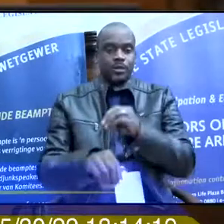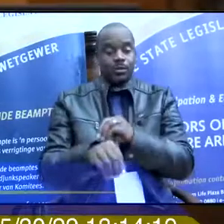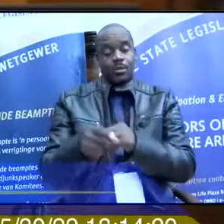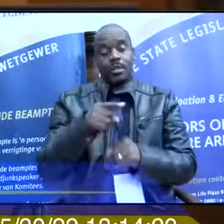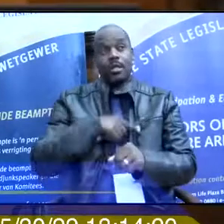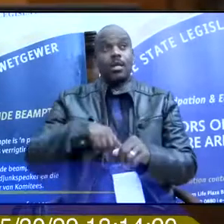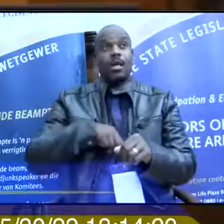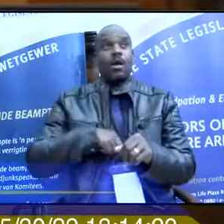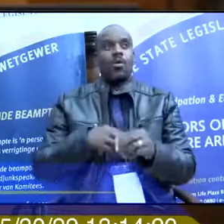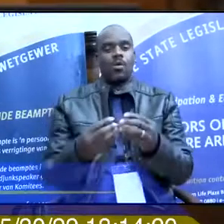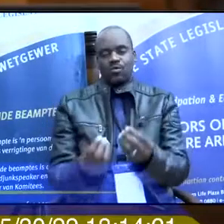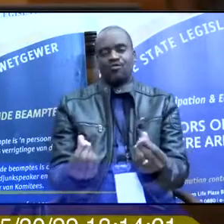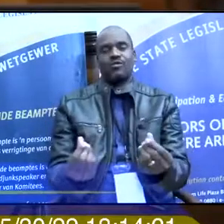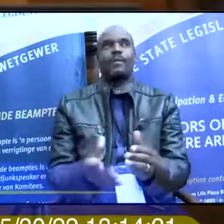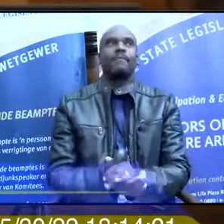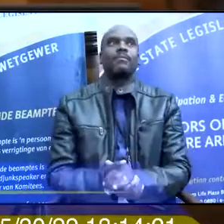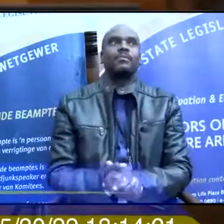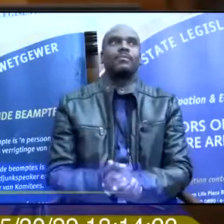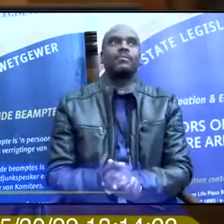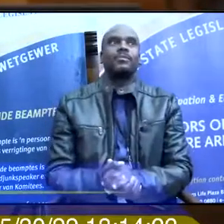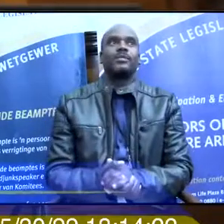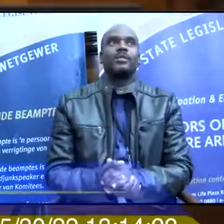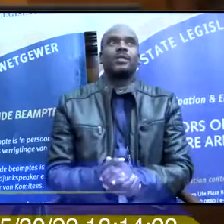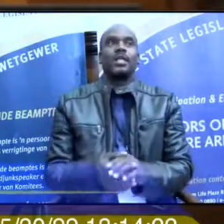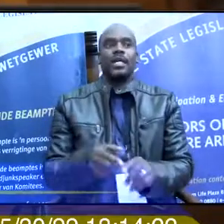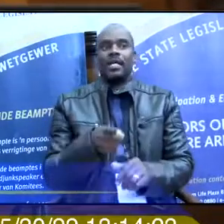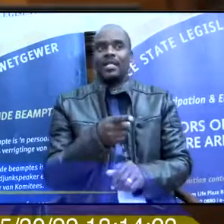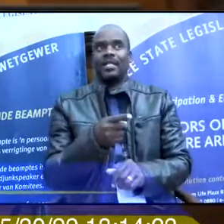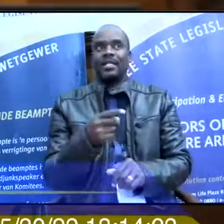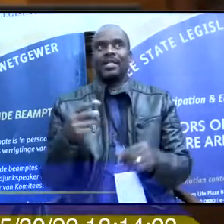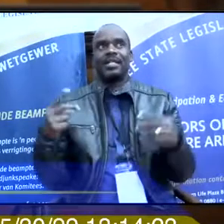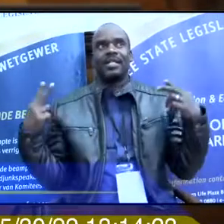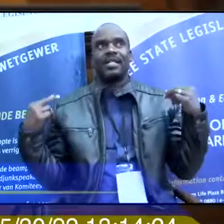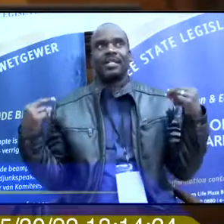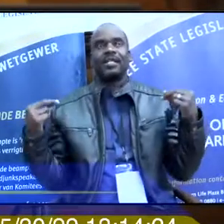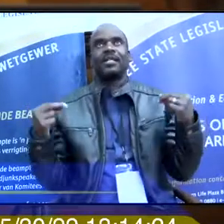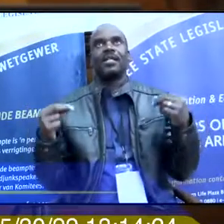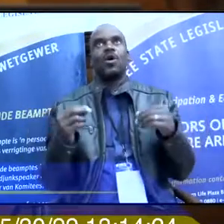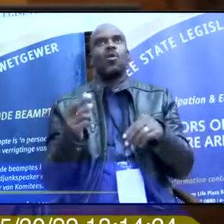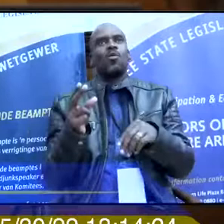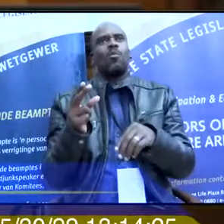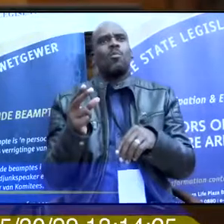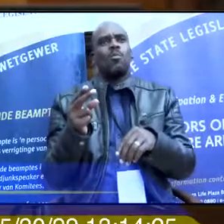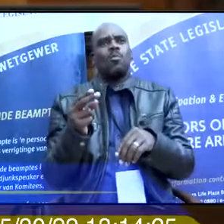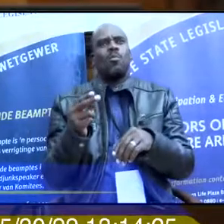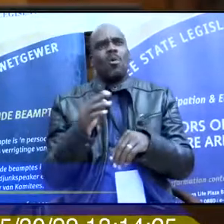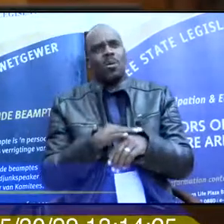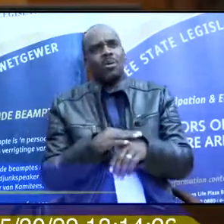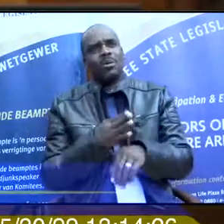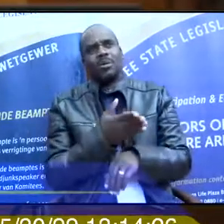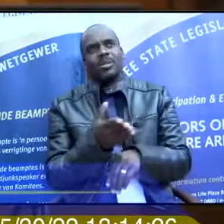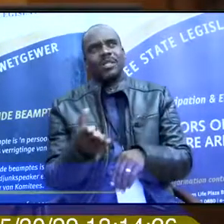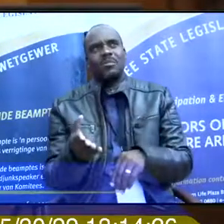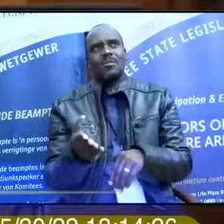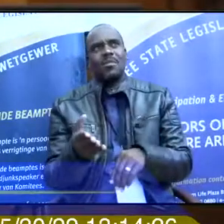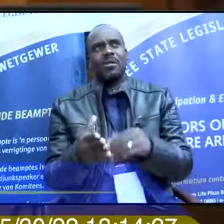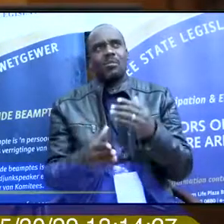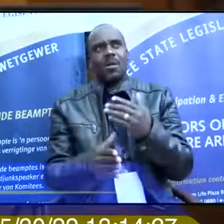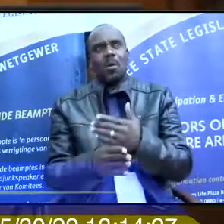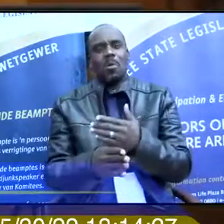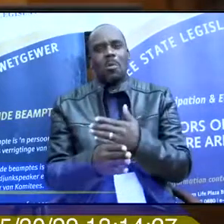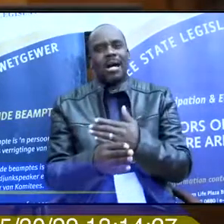temporary contracts and nurses most of them are unemployed and sitting at